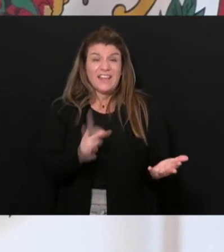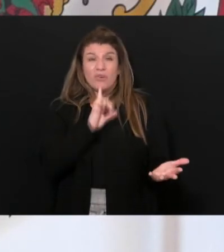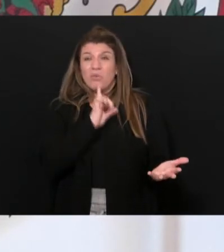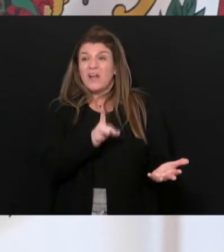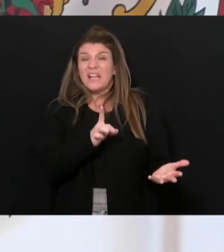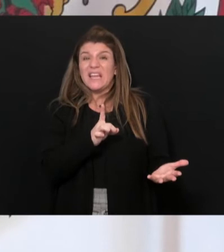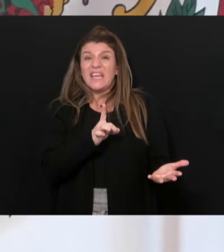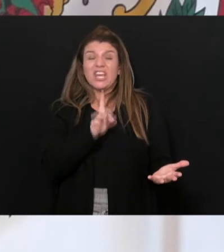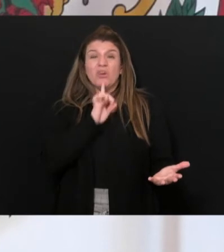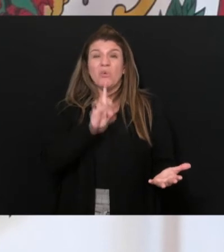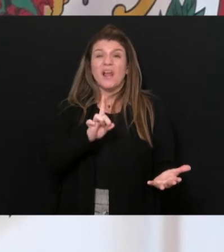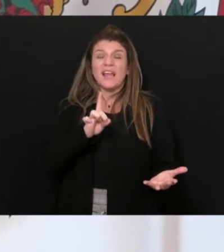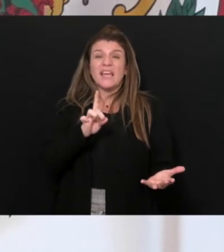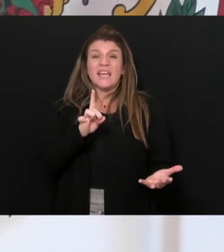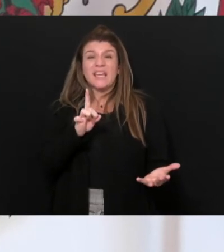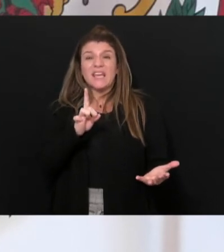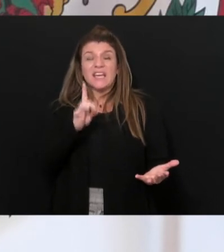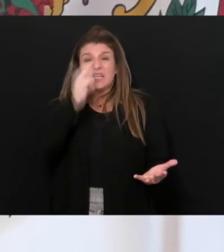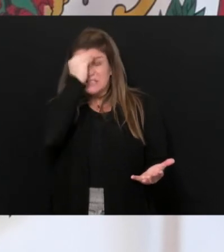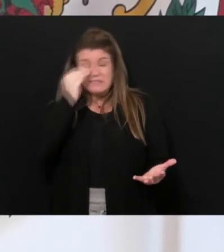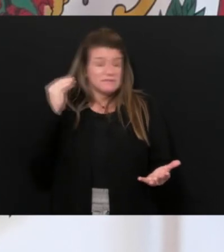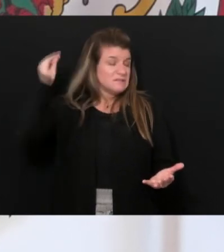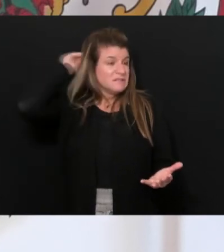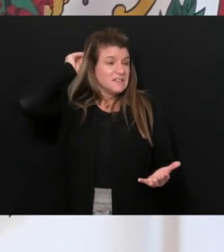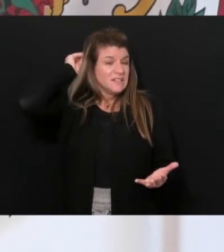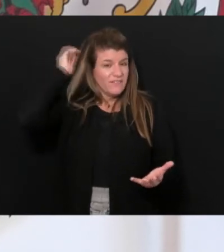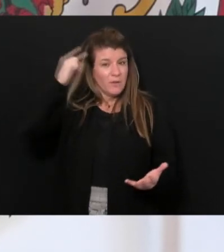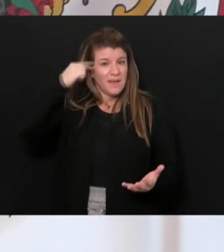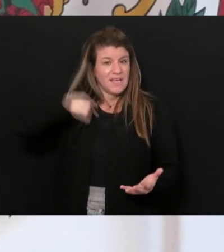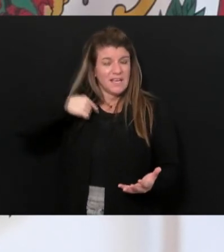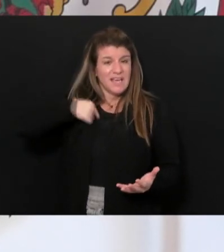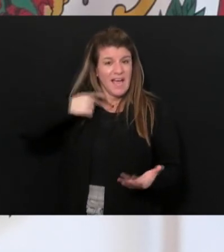just echoes all around the place is just this,